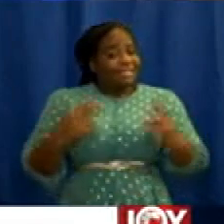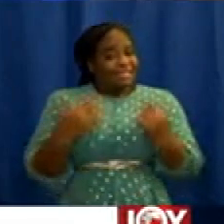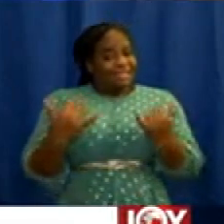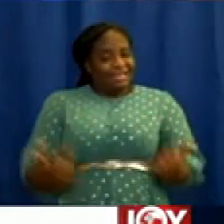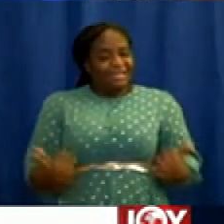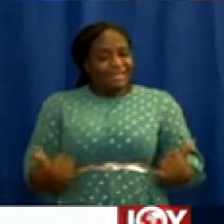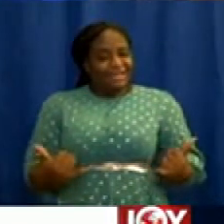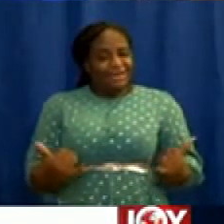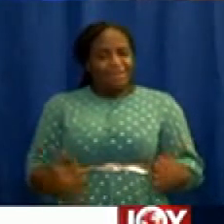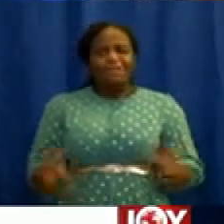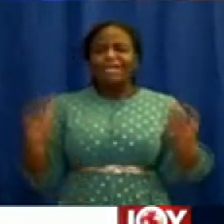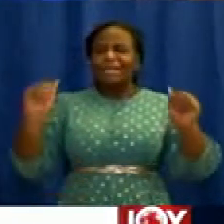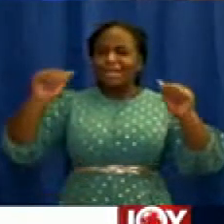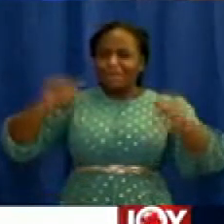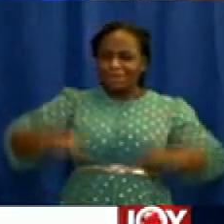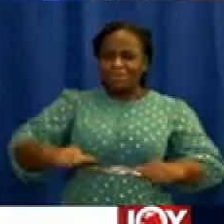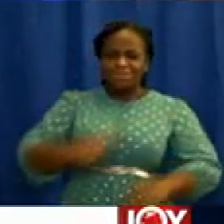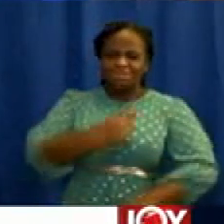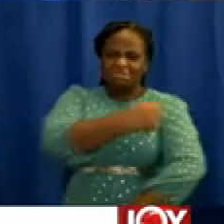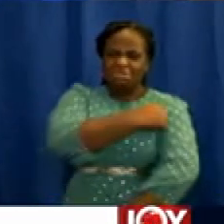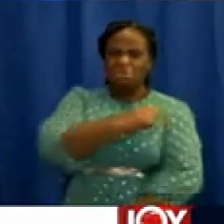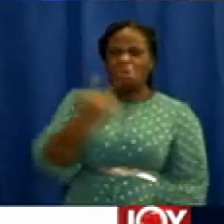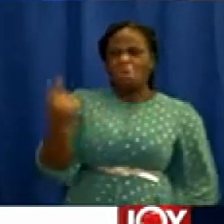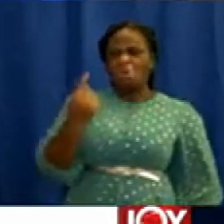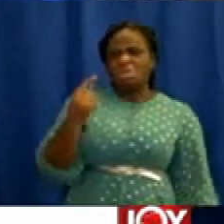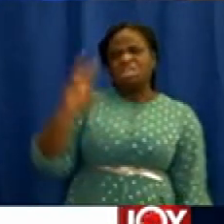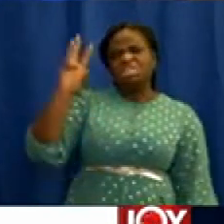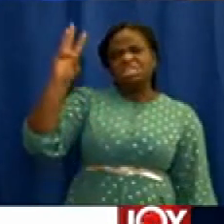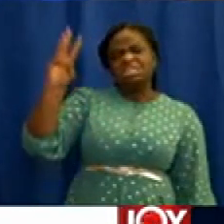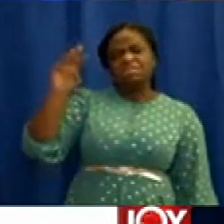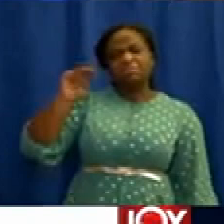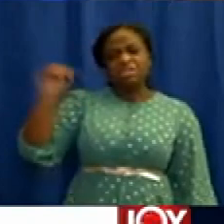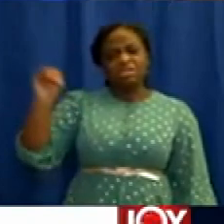So far, we've been able to administer only